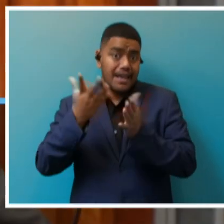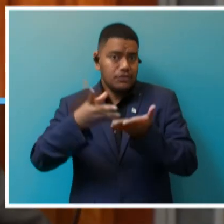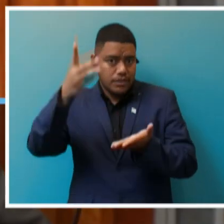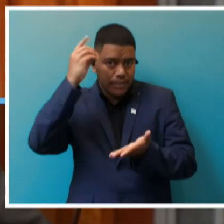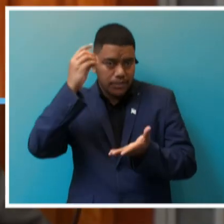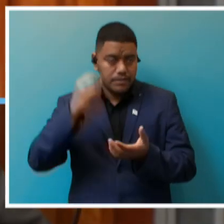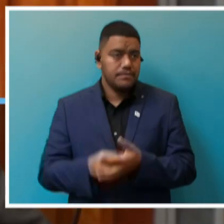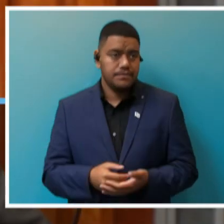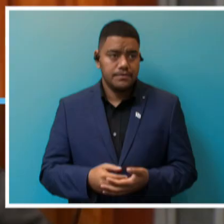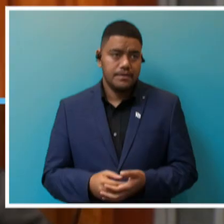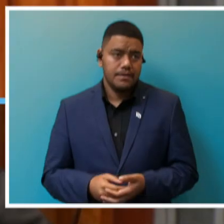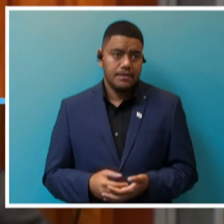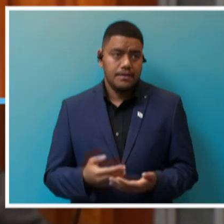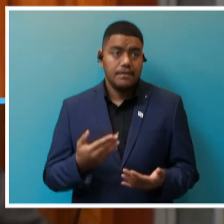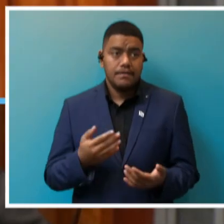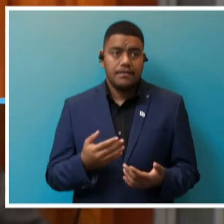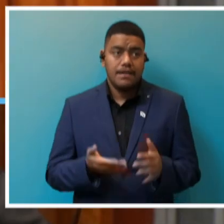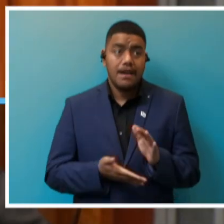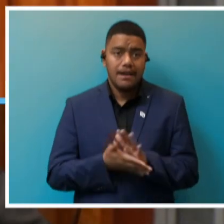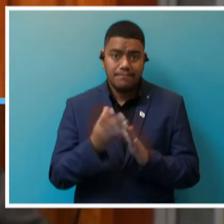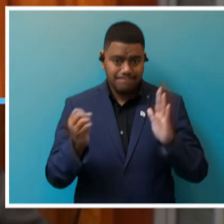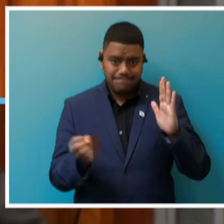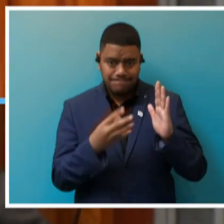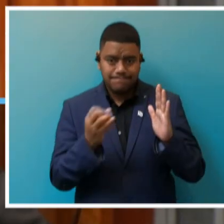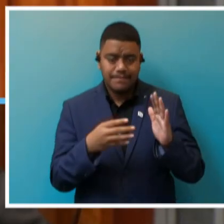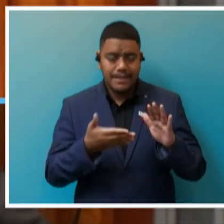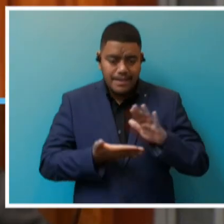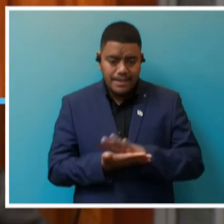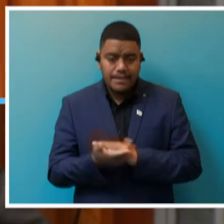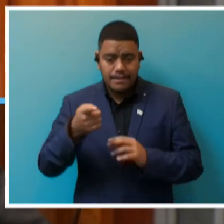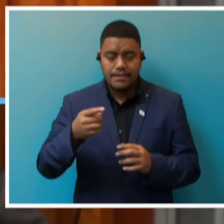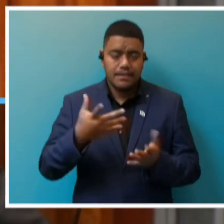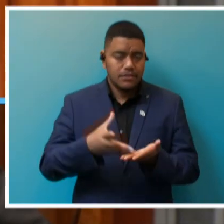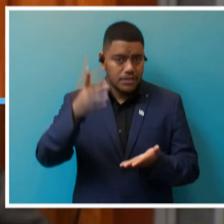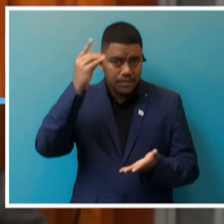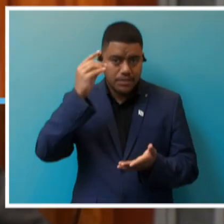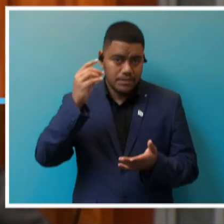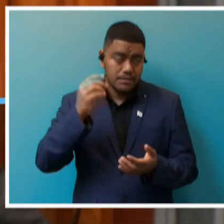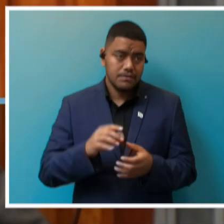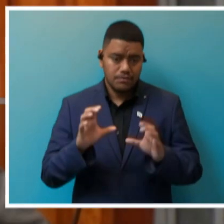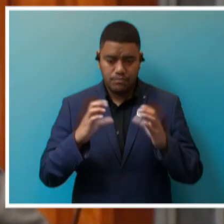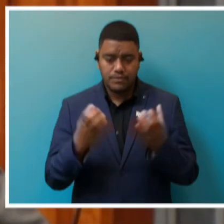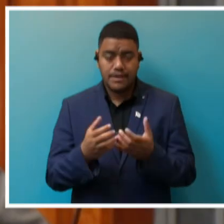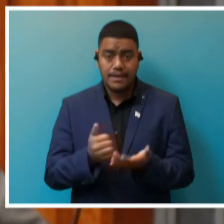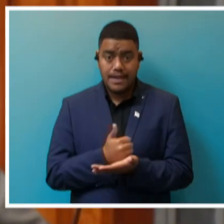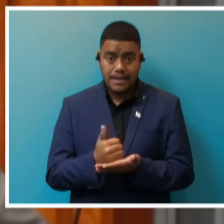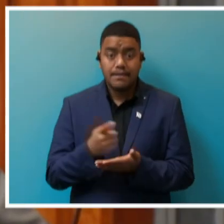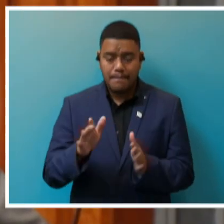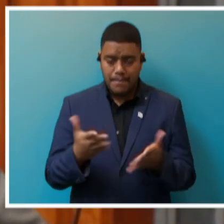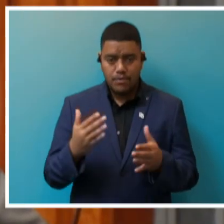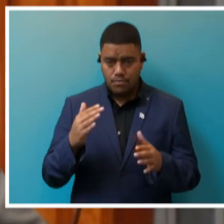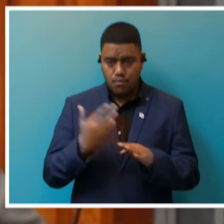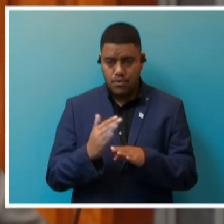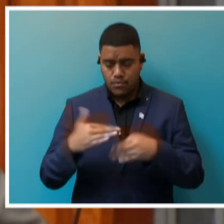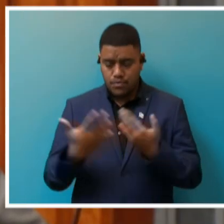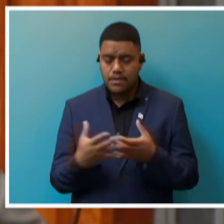the specific functions as highlighted in the Higher Education Commission Act. They play a regulatory